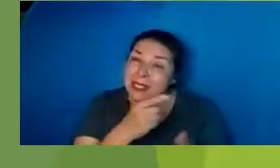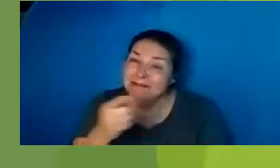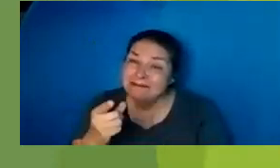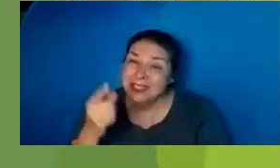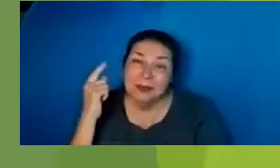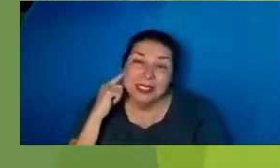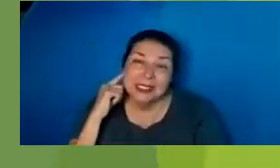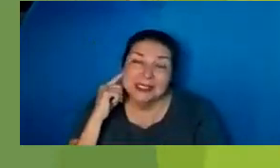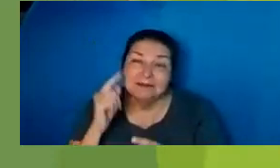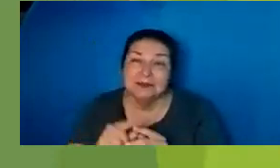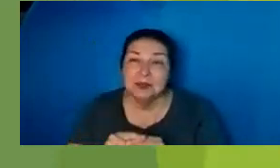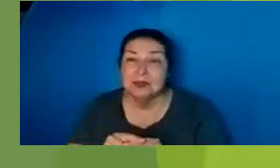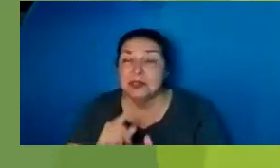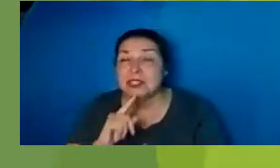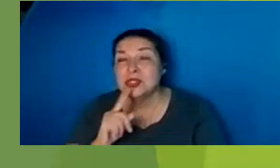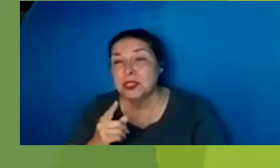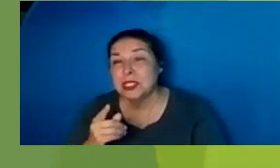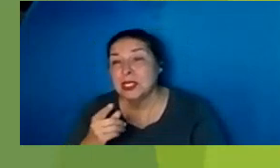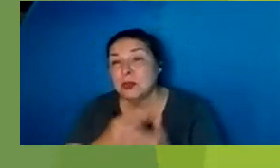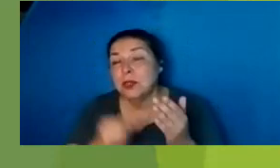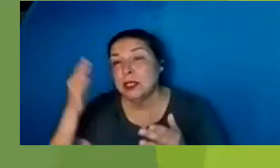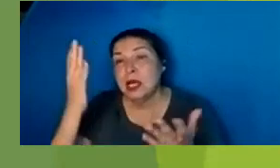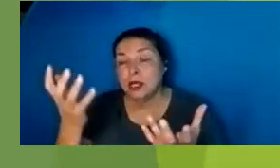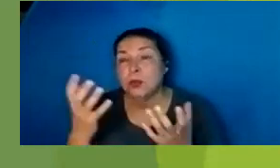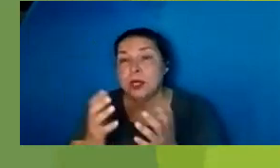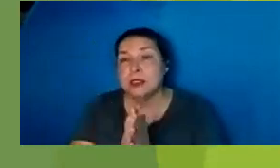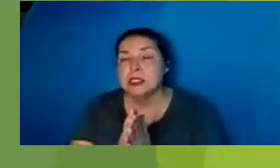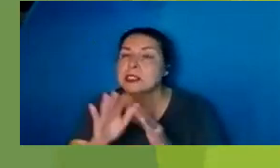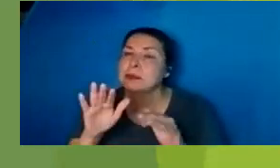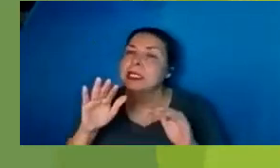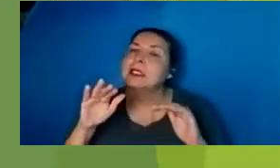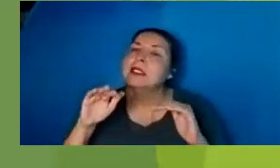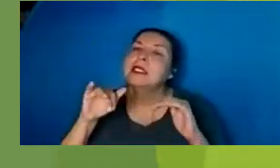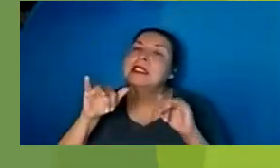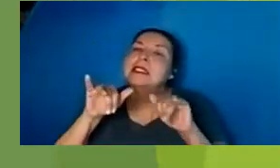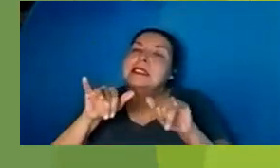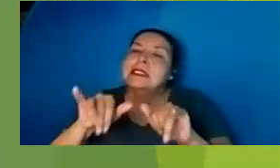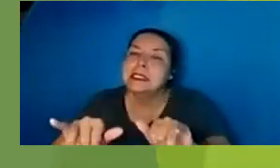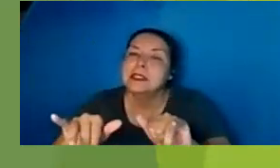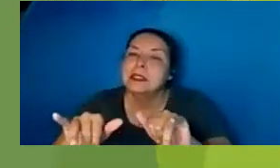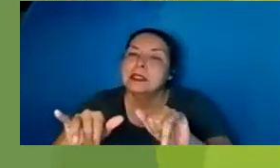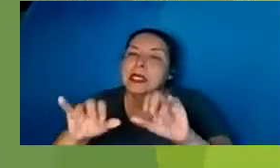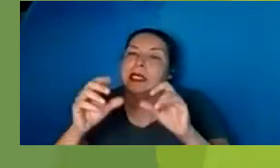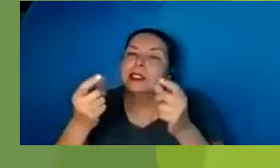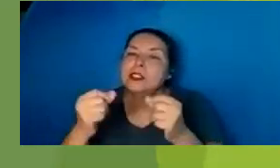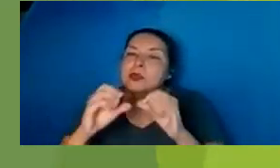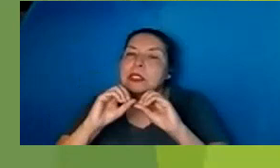which is really what God wants, just to be still and do nothing. This word is God's word. It's